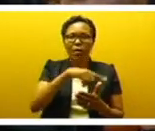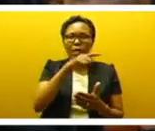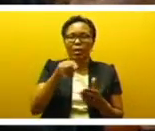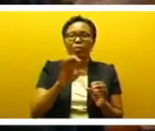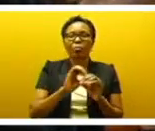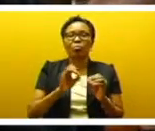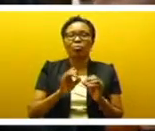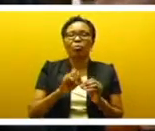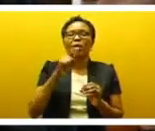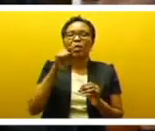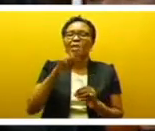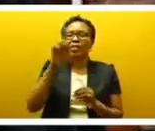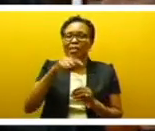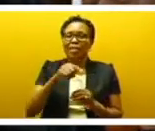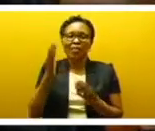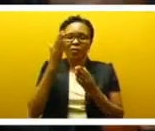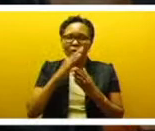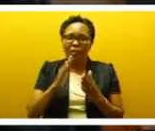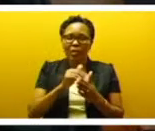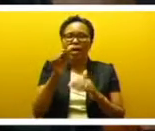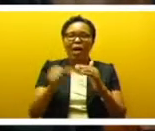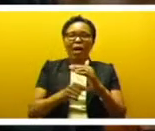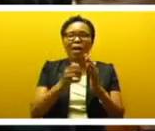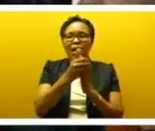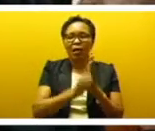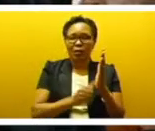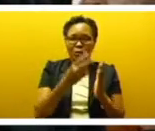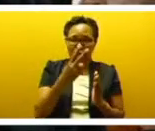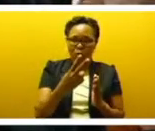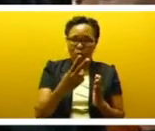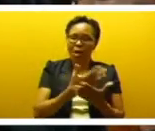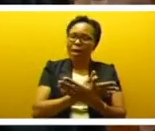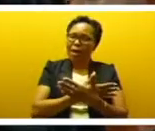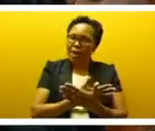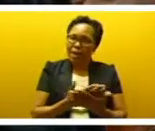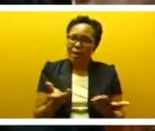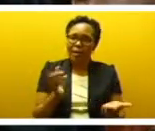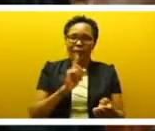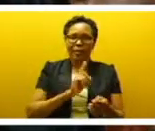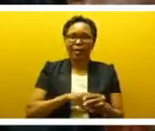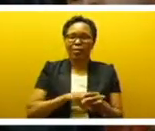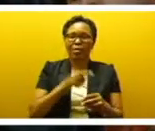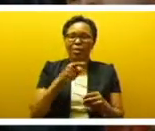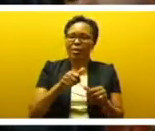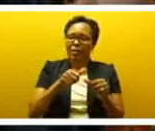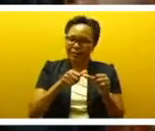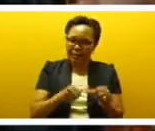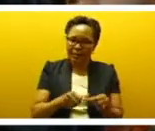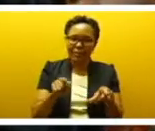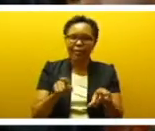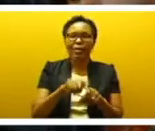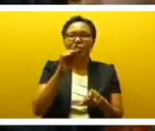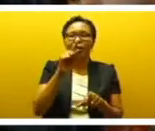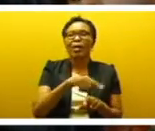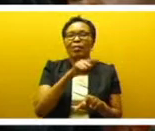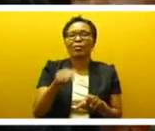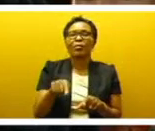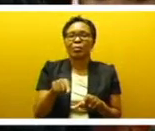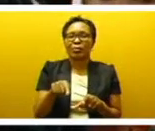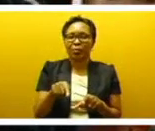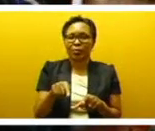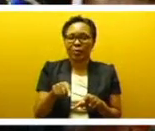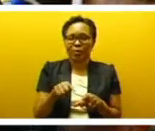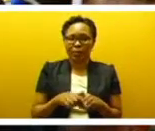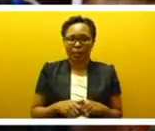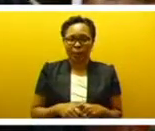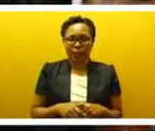nullified by Article 2. And at any time, it remains a nullity ab initio.